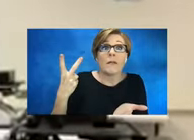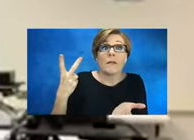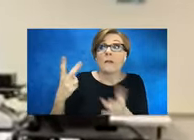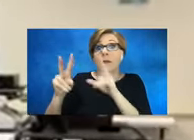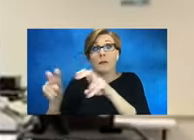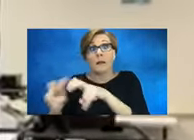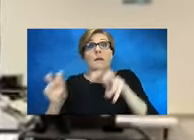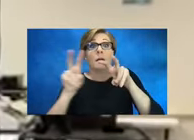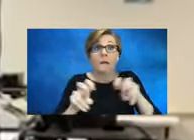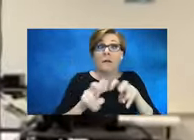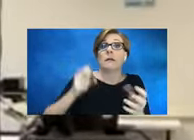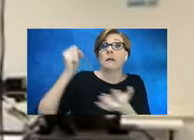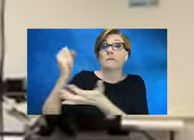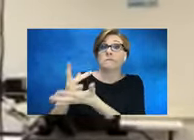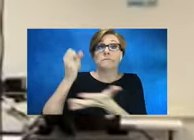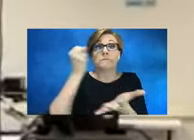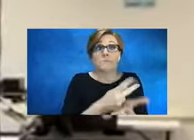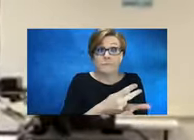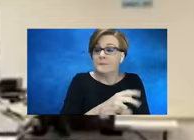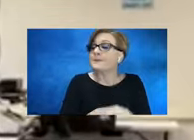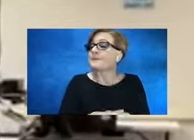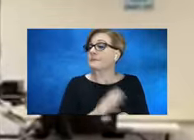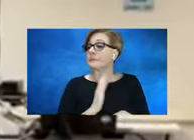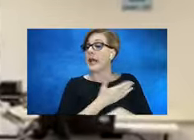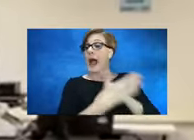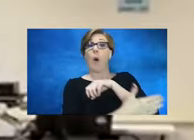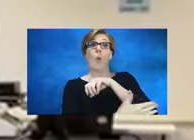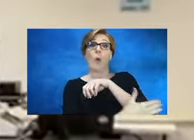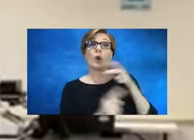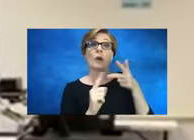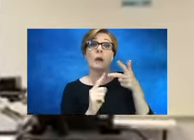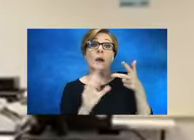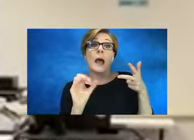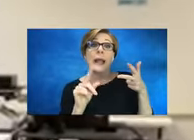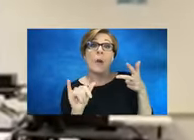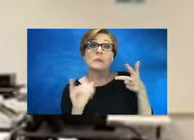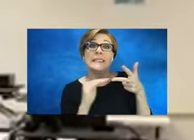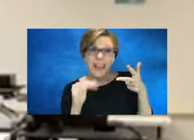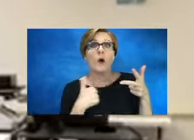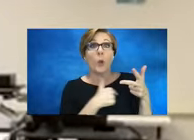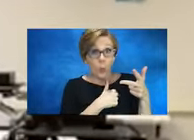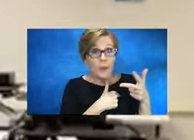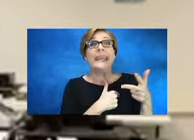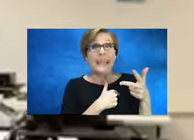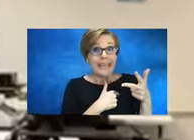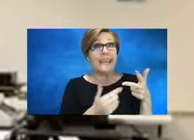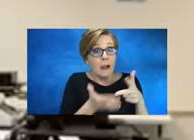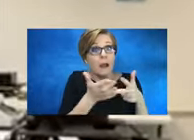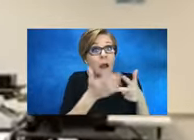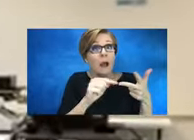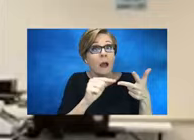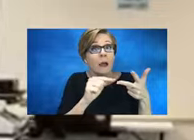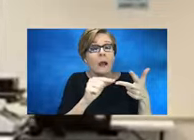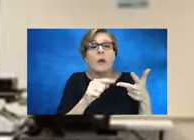different local levels. Now, we at the county level also do then a trust but verify. So before every election, we perform